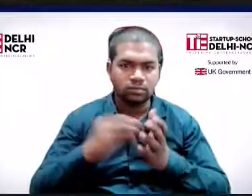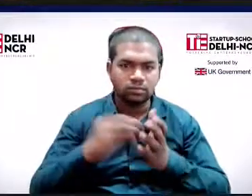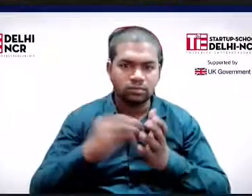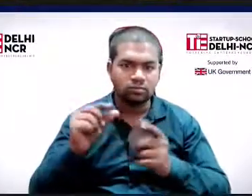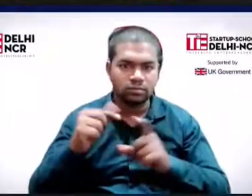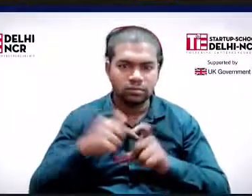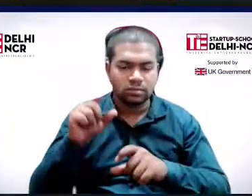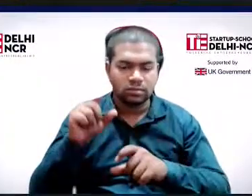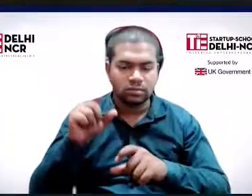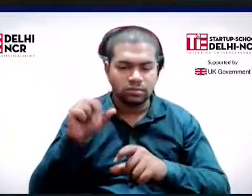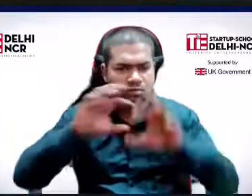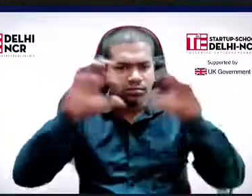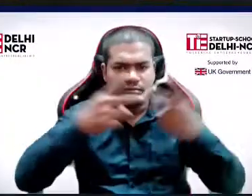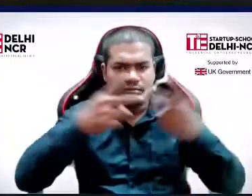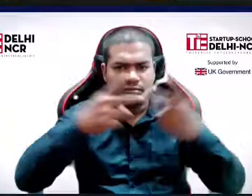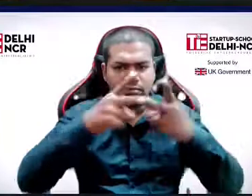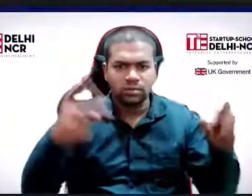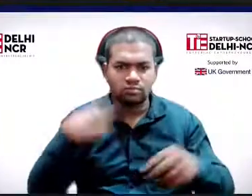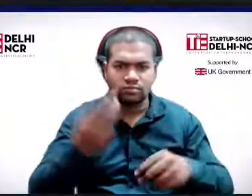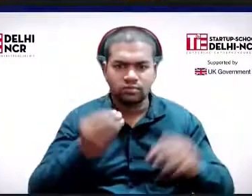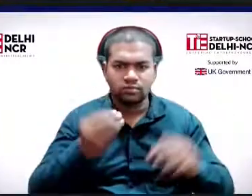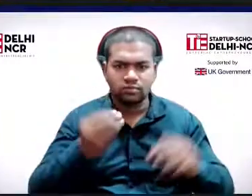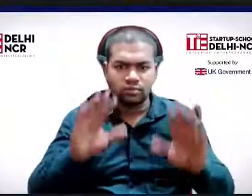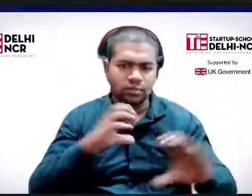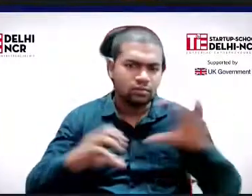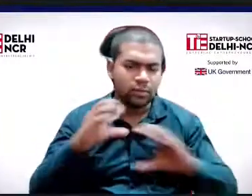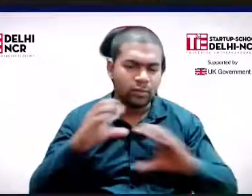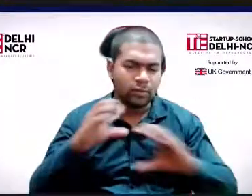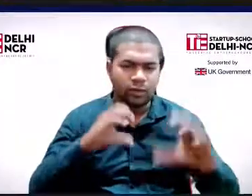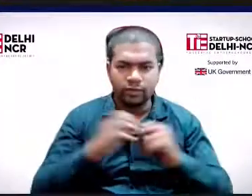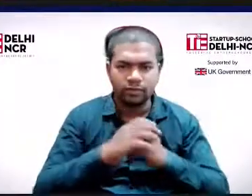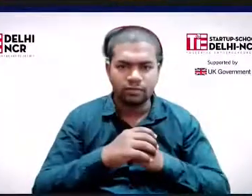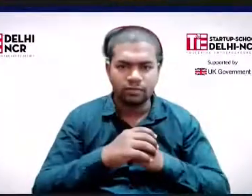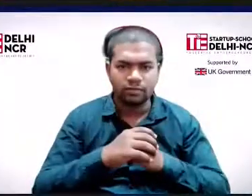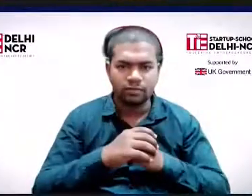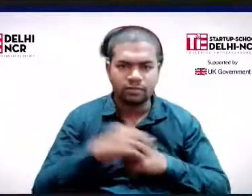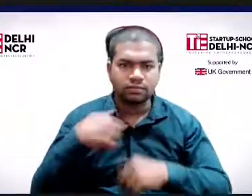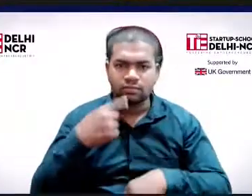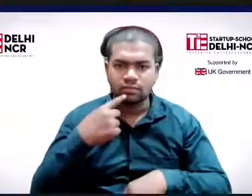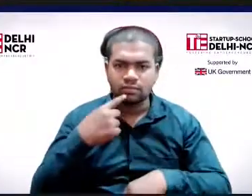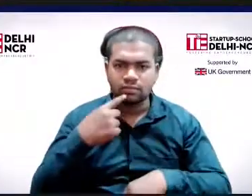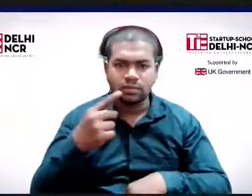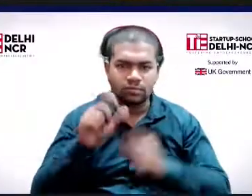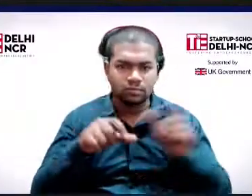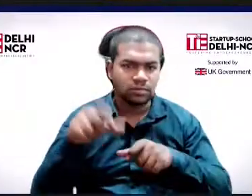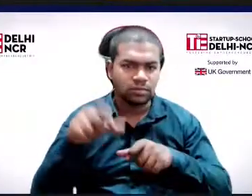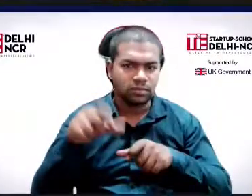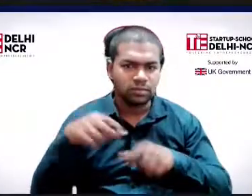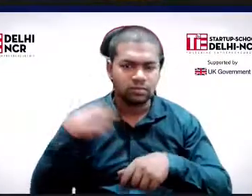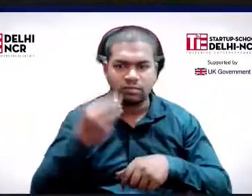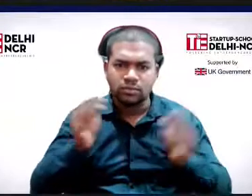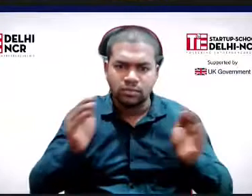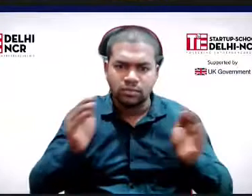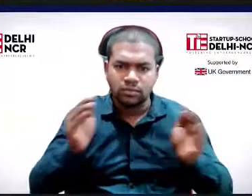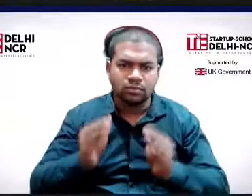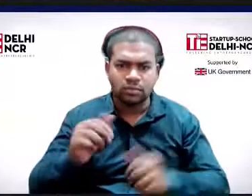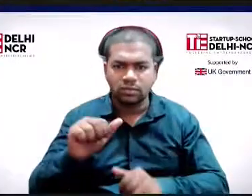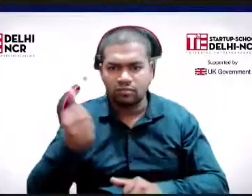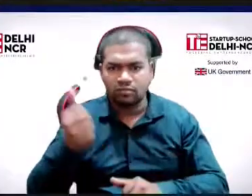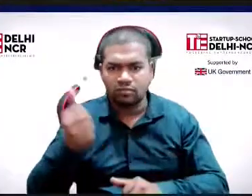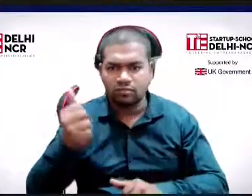here and we'll have a conversation. So let us say that each of us will moderate the others